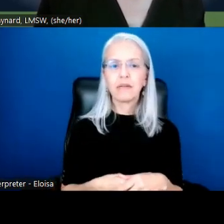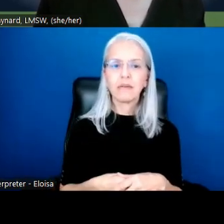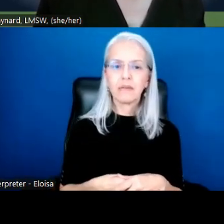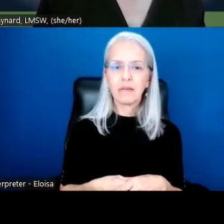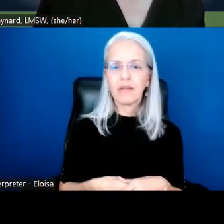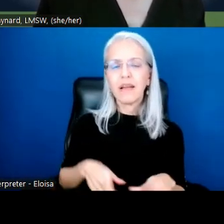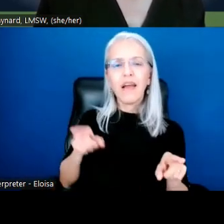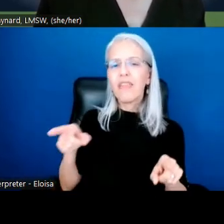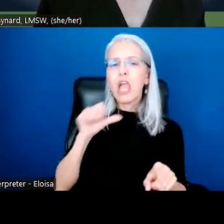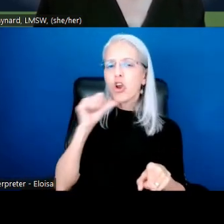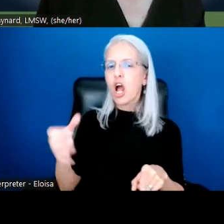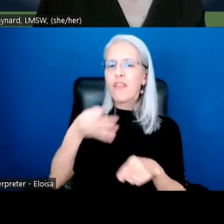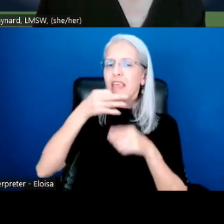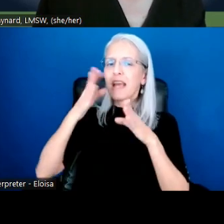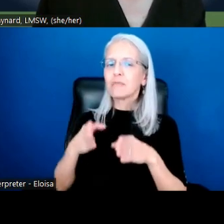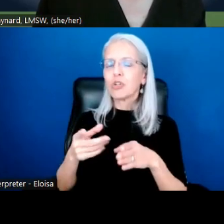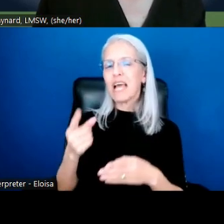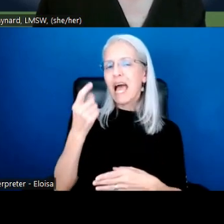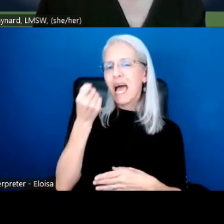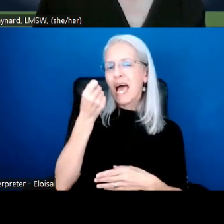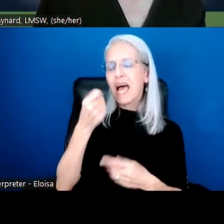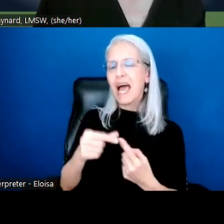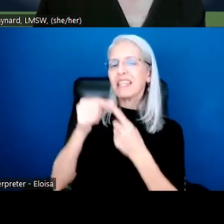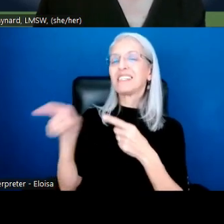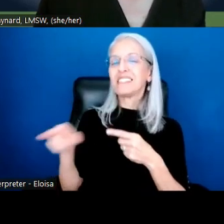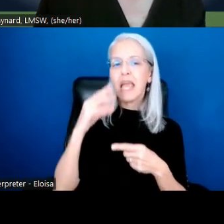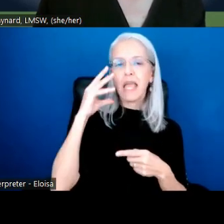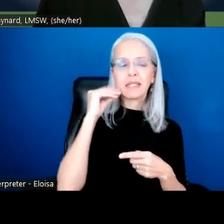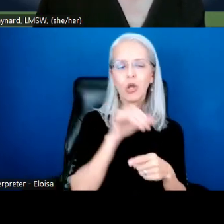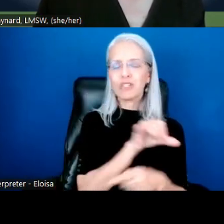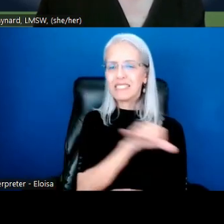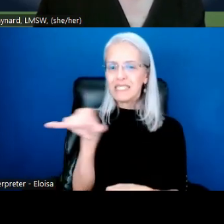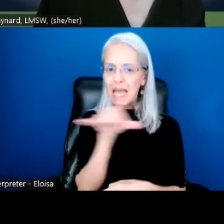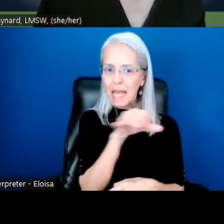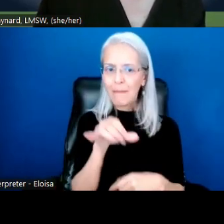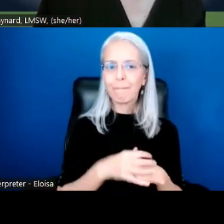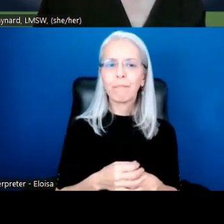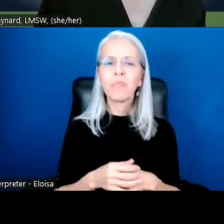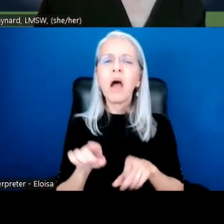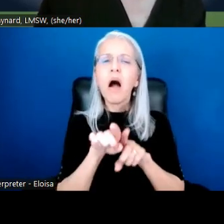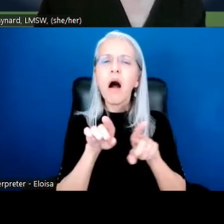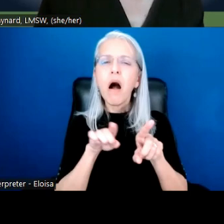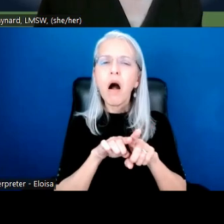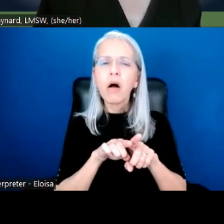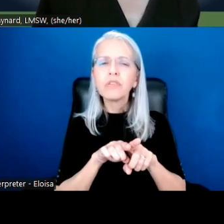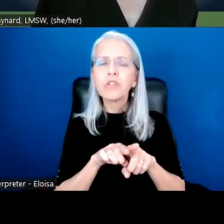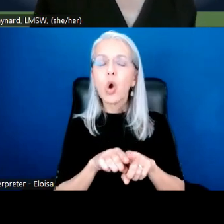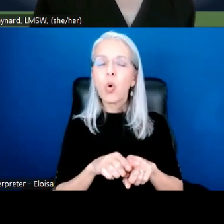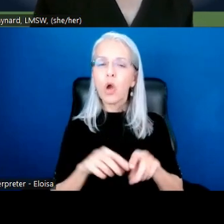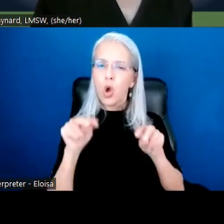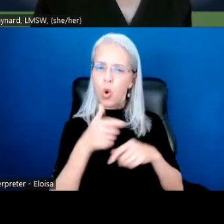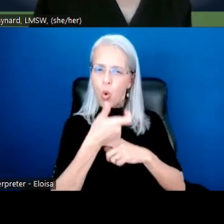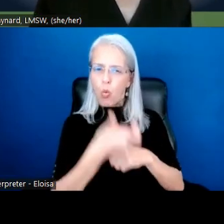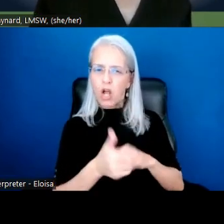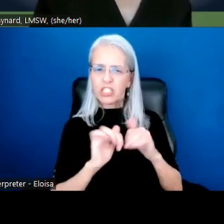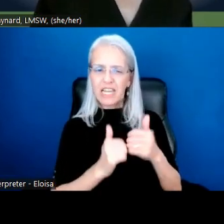shoes. Let's see. They should also look at the way the child reacts to other children and the teacher for